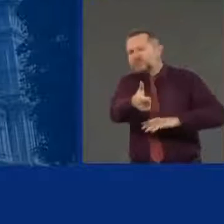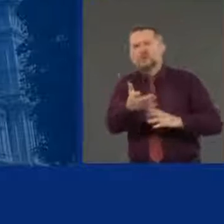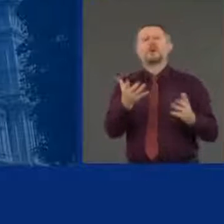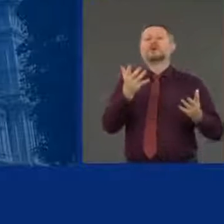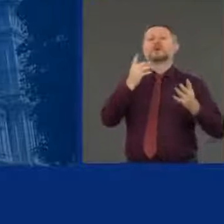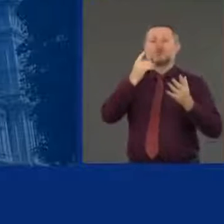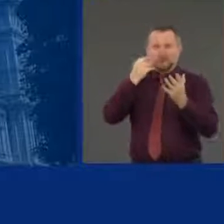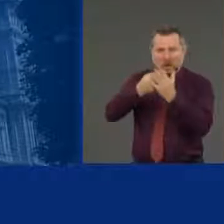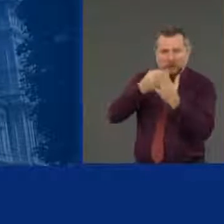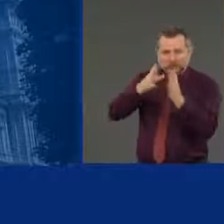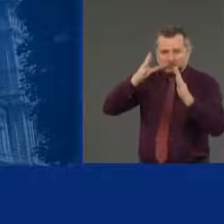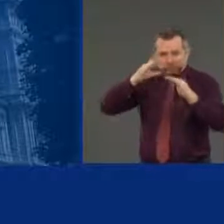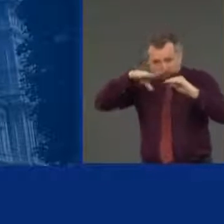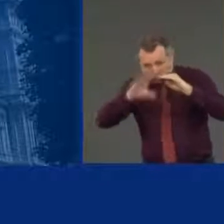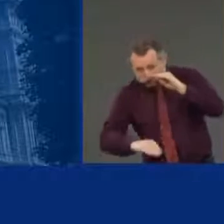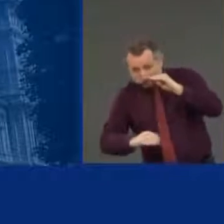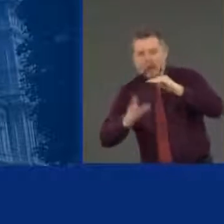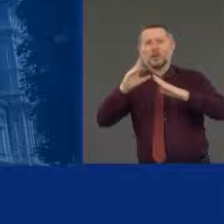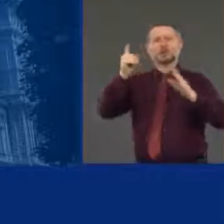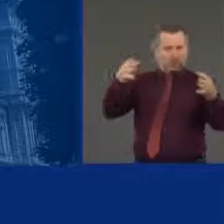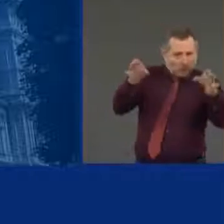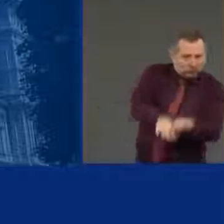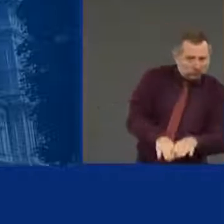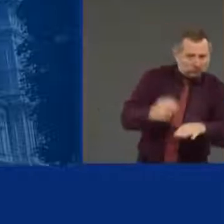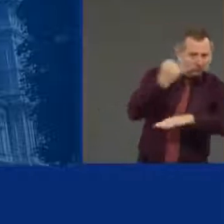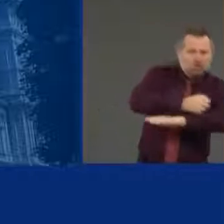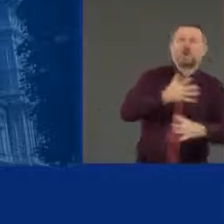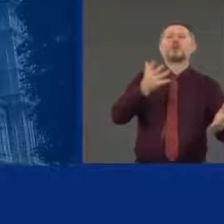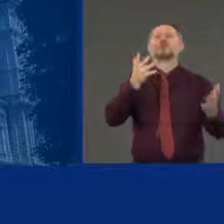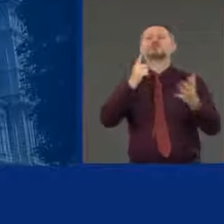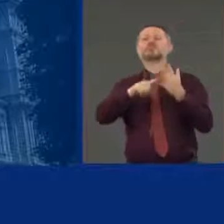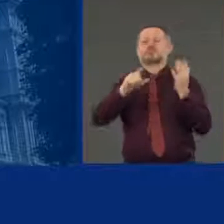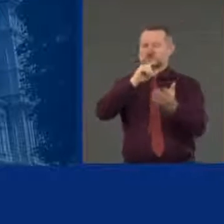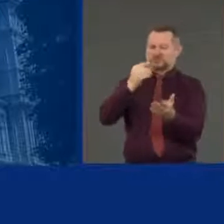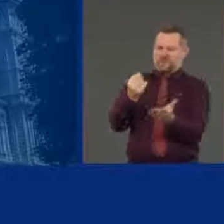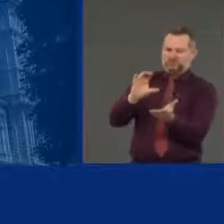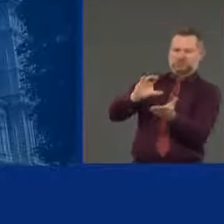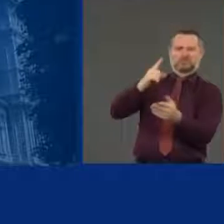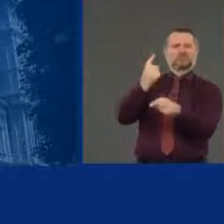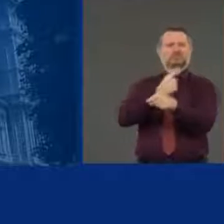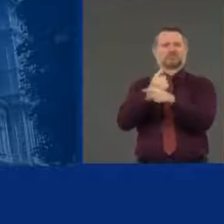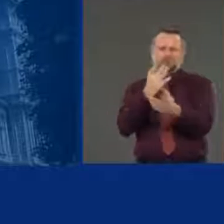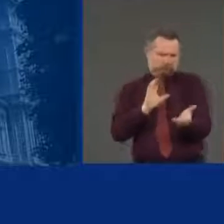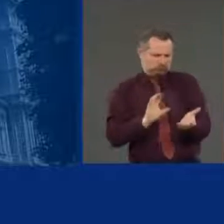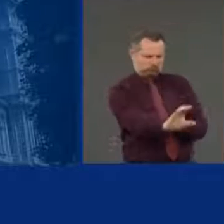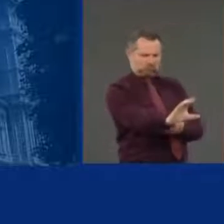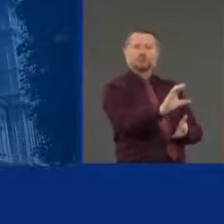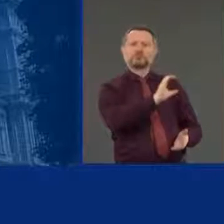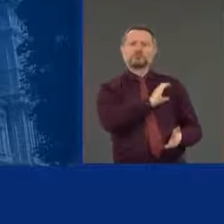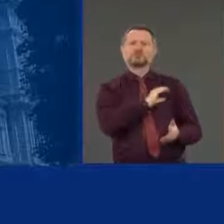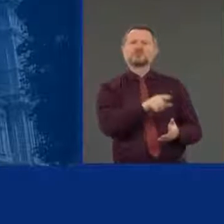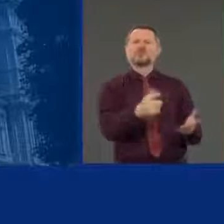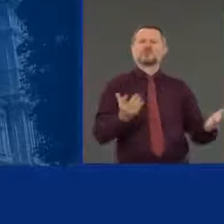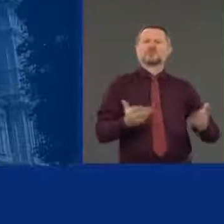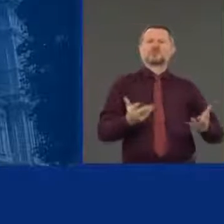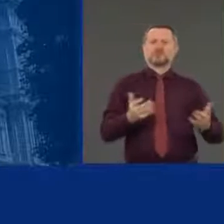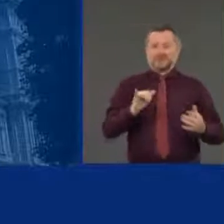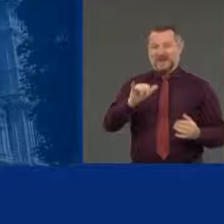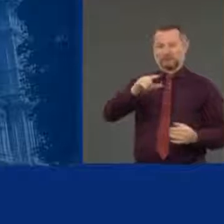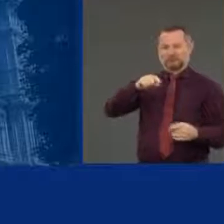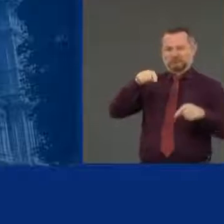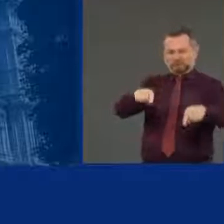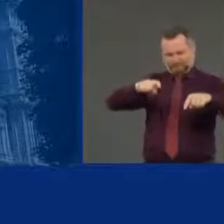the appropriate amount for our communities to spend on police? These are all questions that you have to sit down